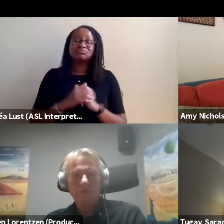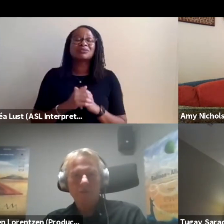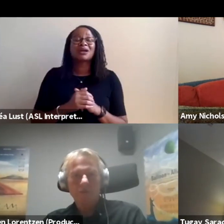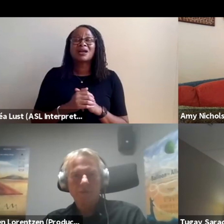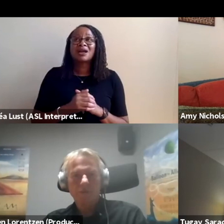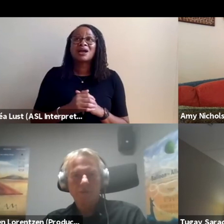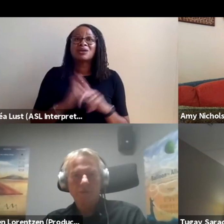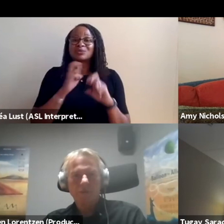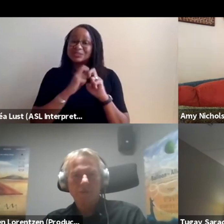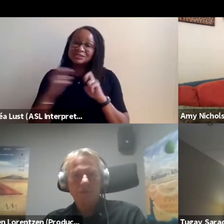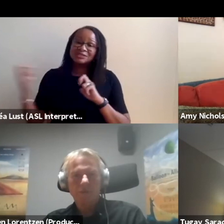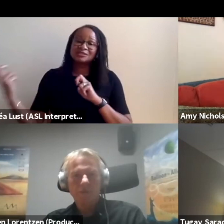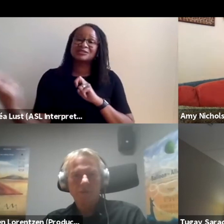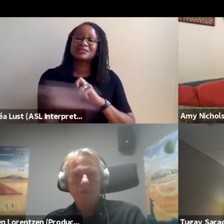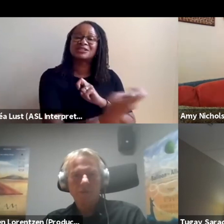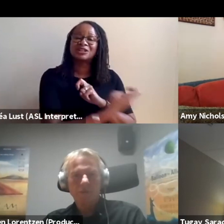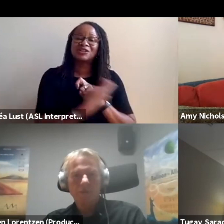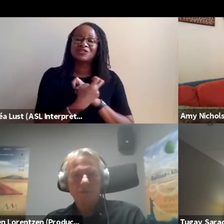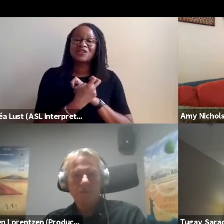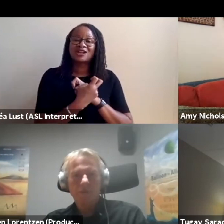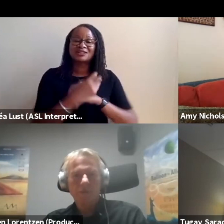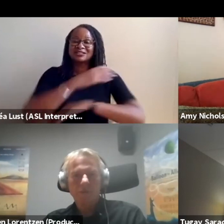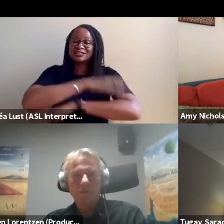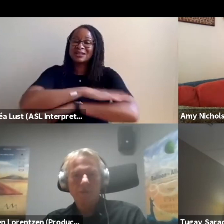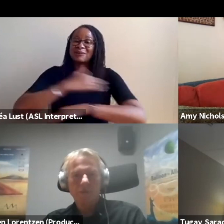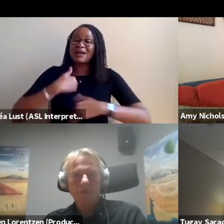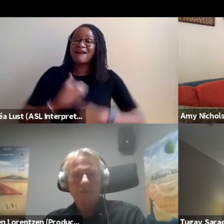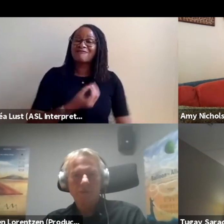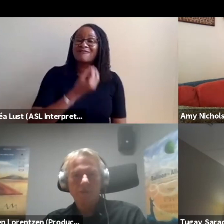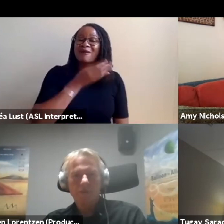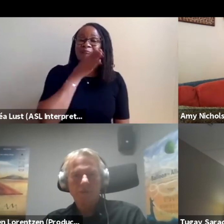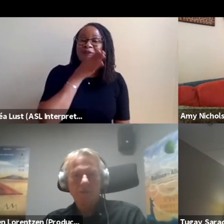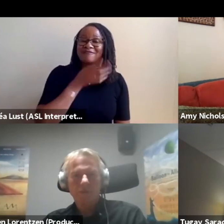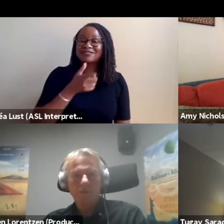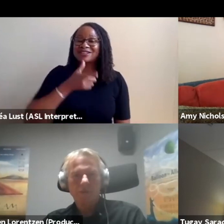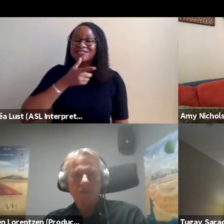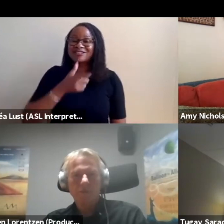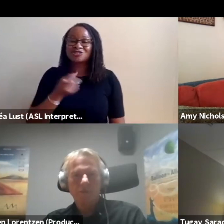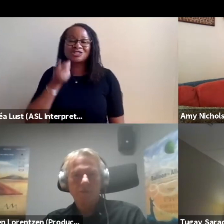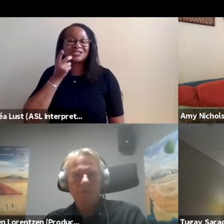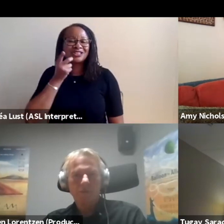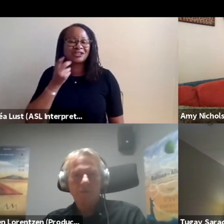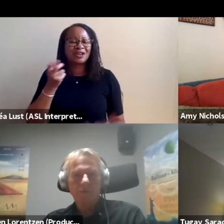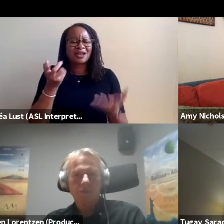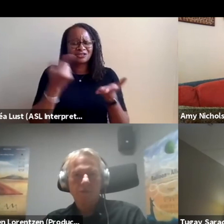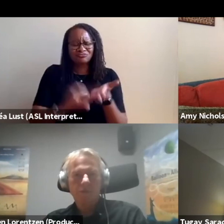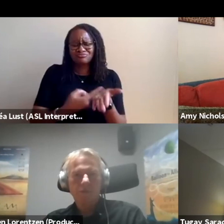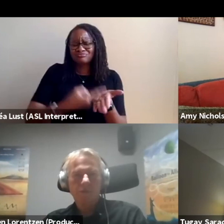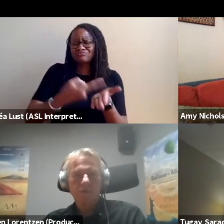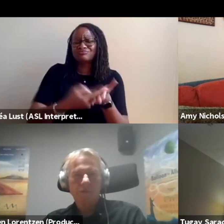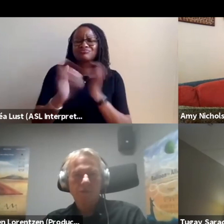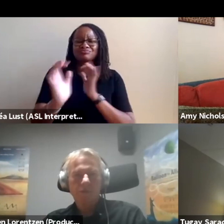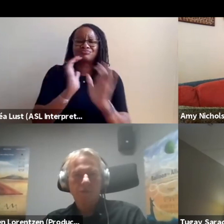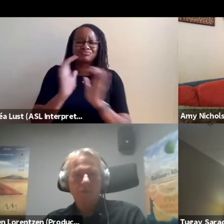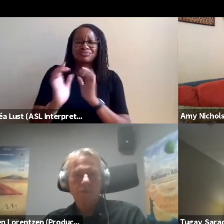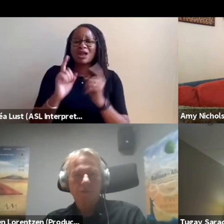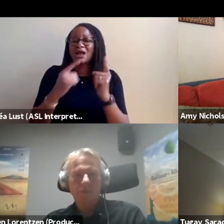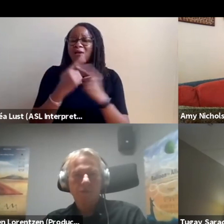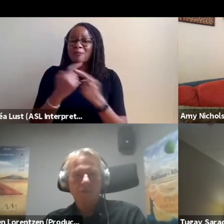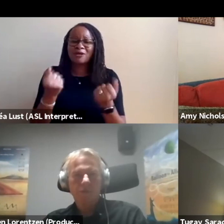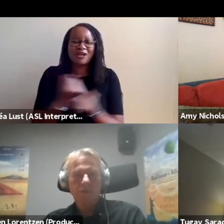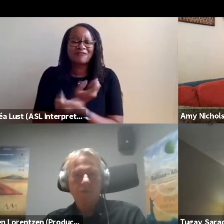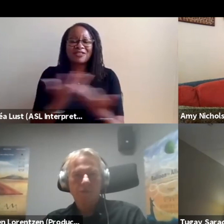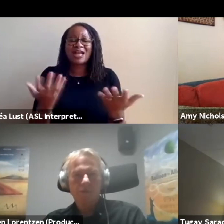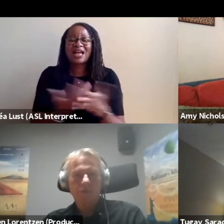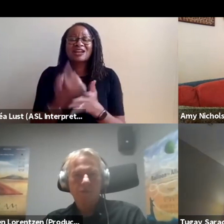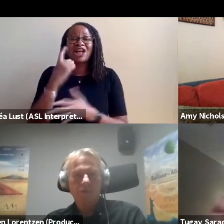and had breakfast, lunch, dinner, and talks and communicate about special issues. And I said, "Oh, Nefise,